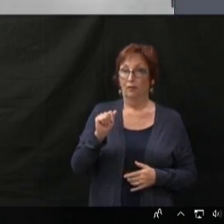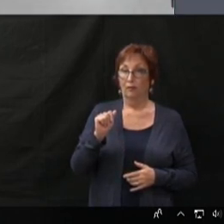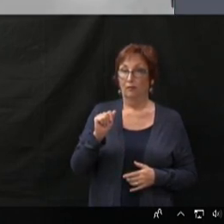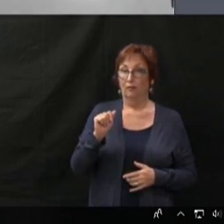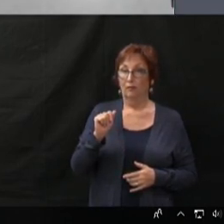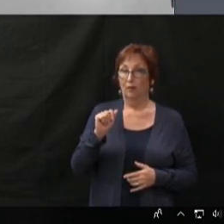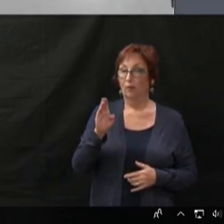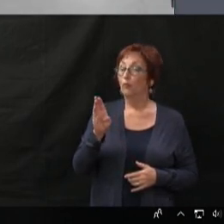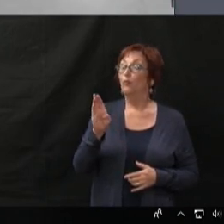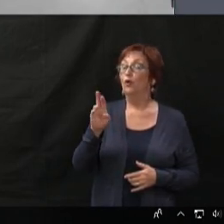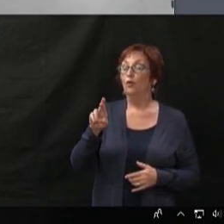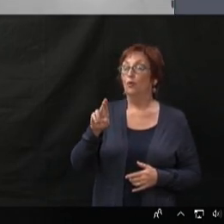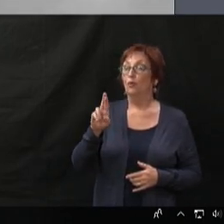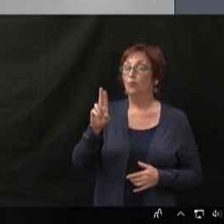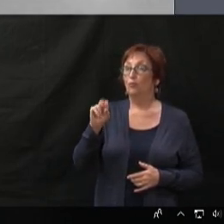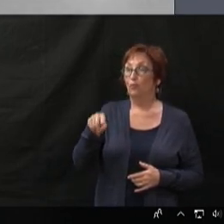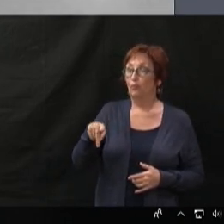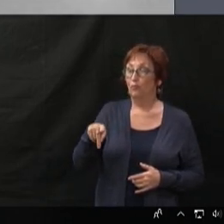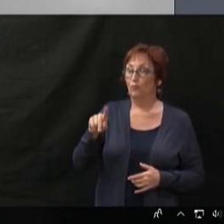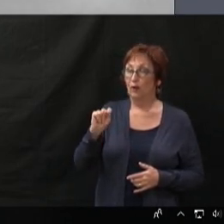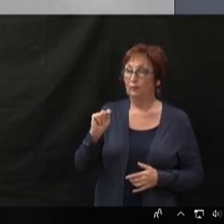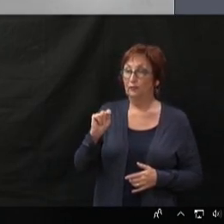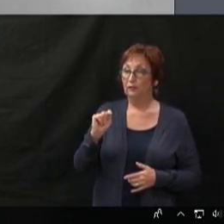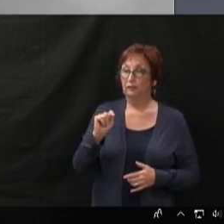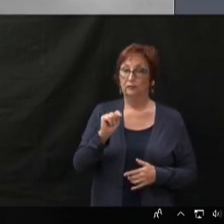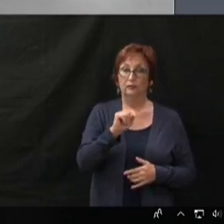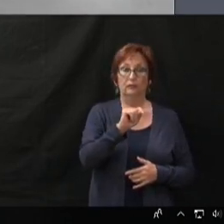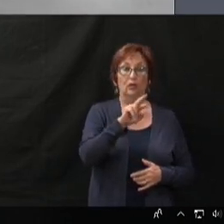interrupt, to break, rupture.